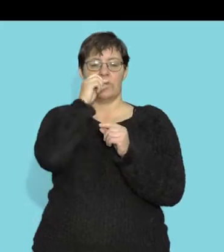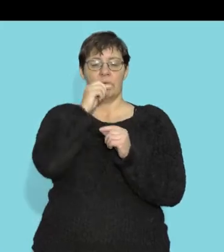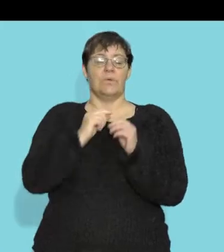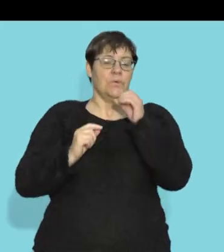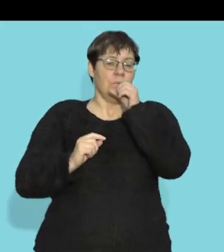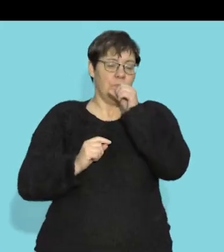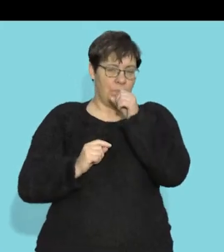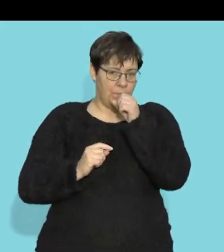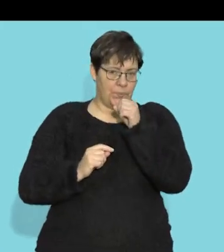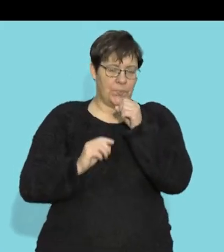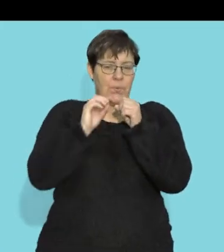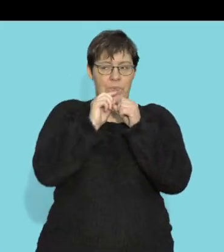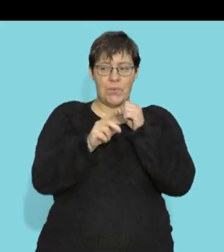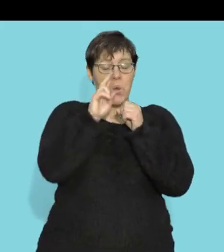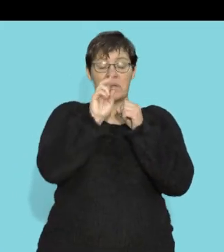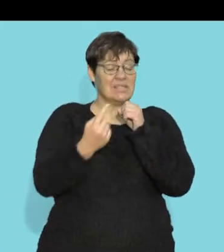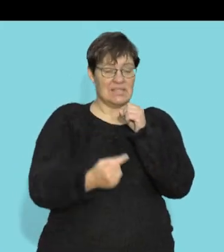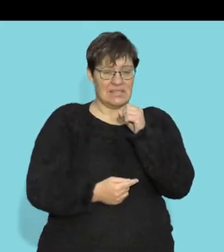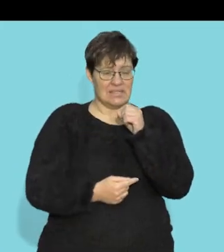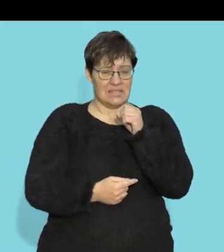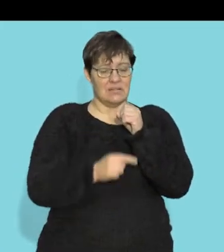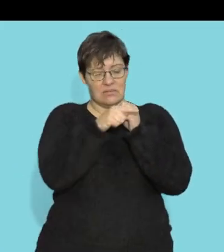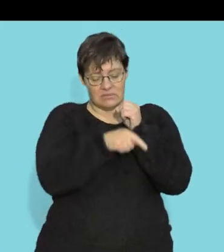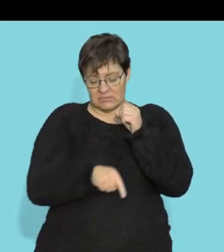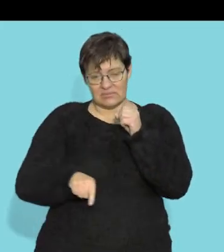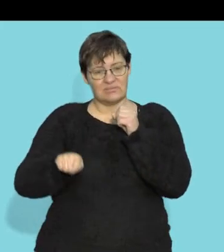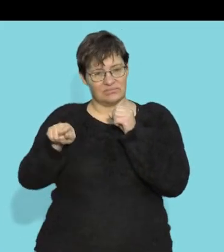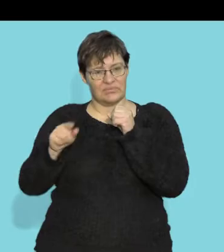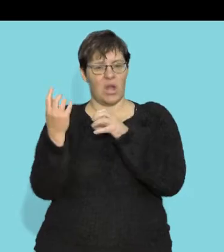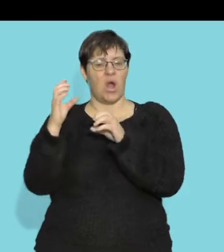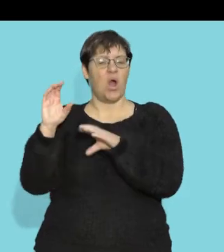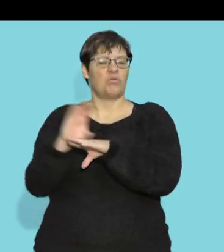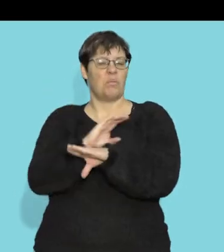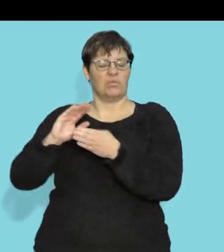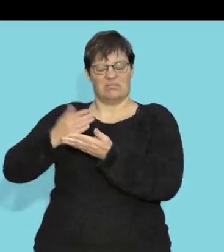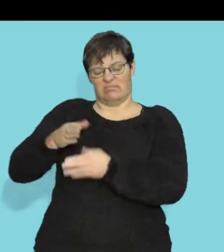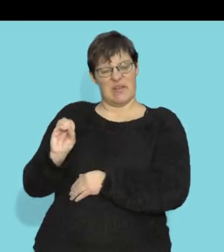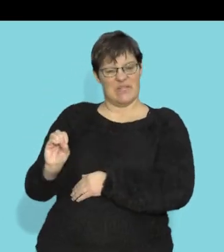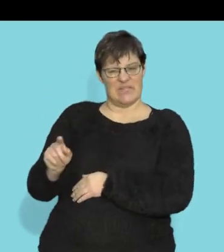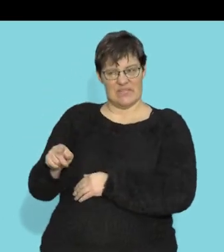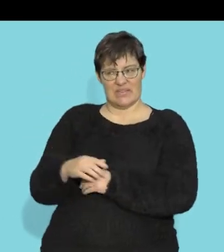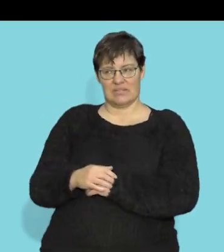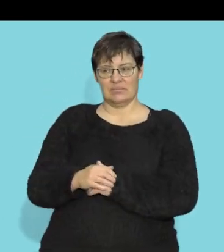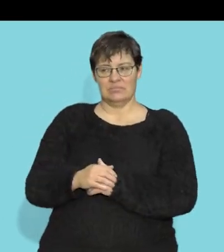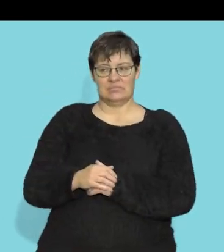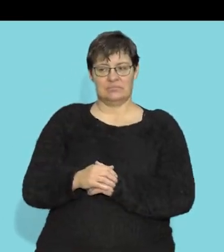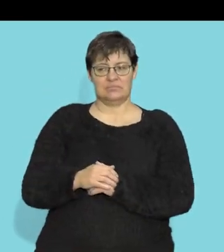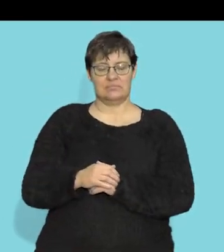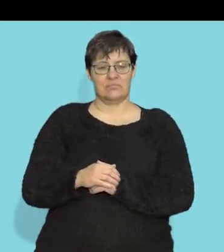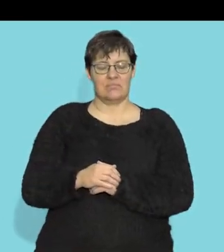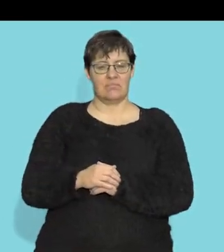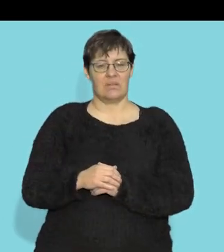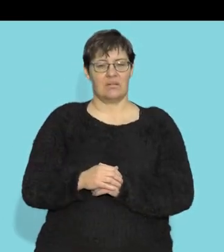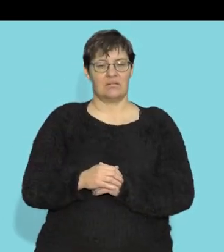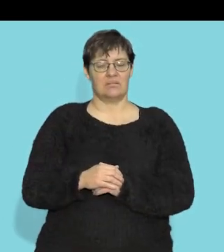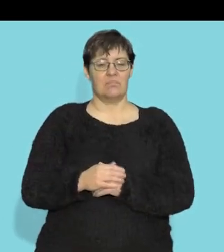can put air in. And what you don't see, it's linked to a bit of a computer screen. Now, I've had